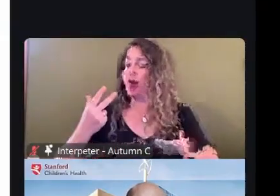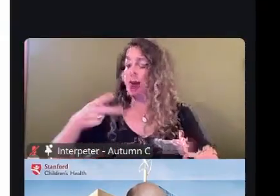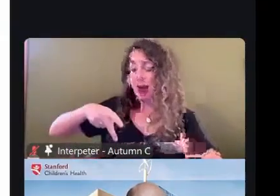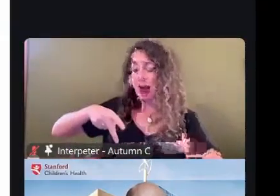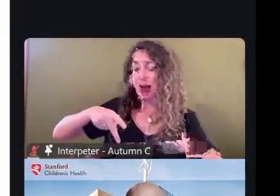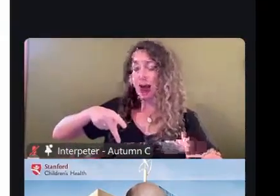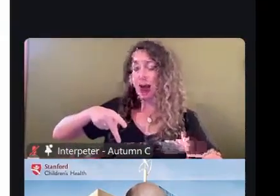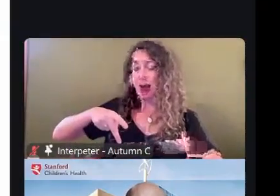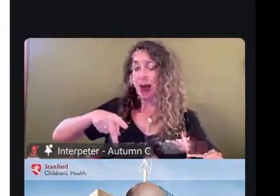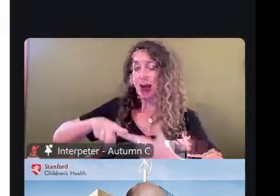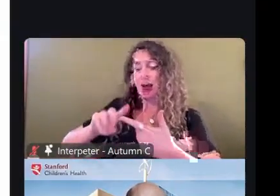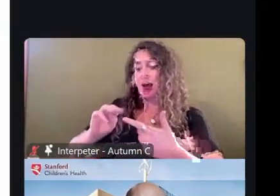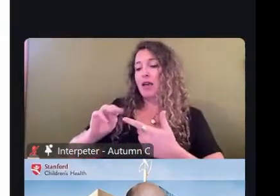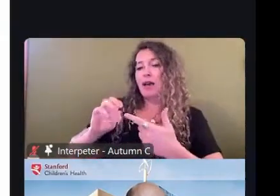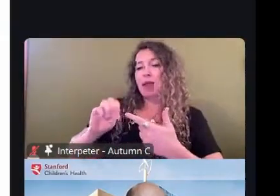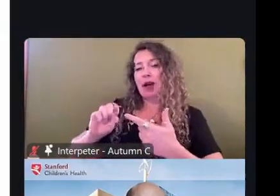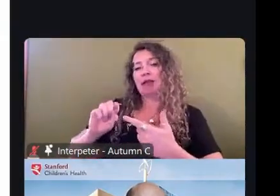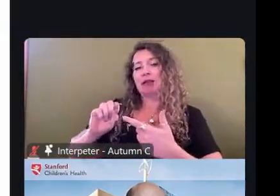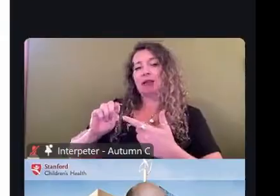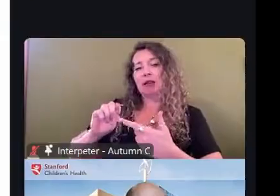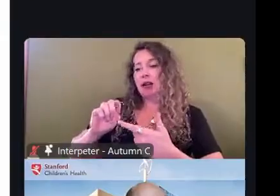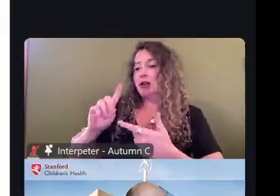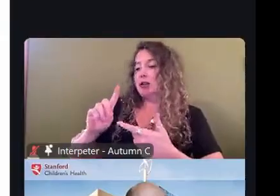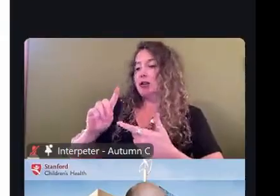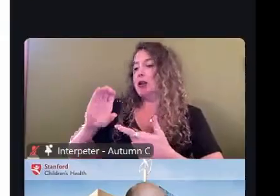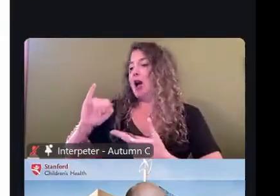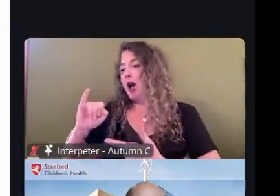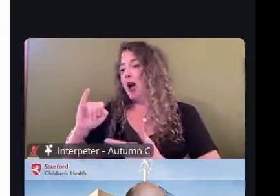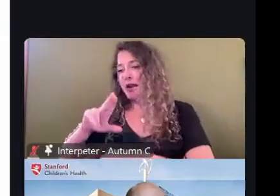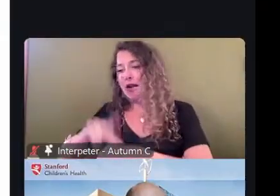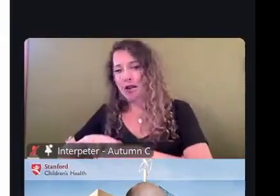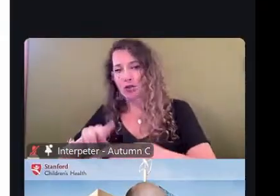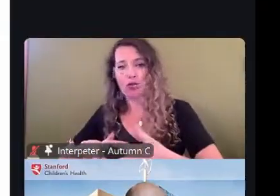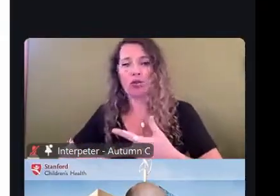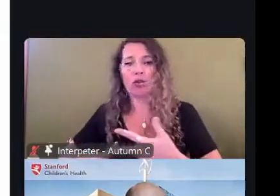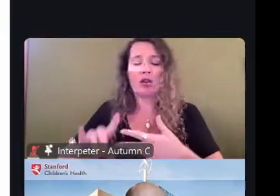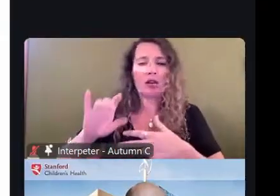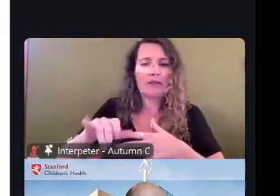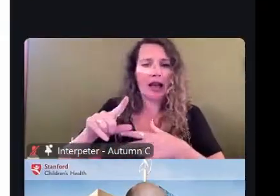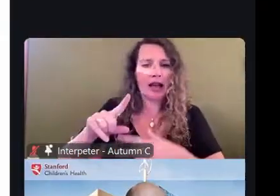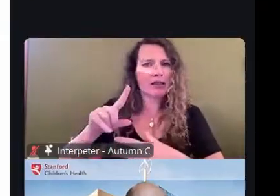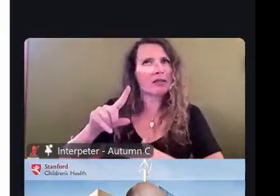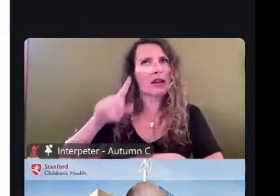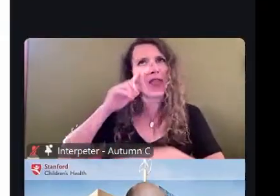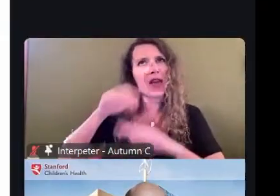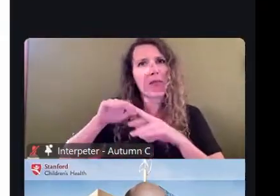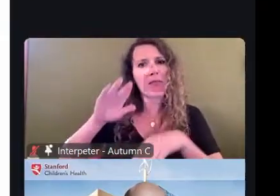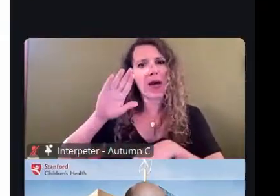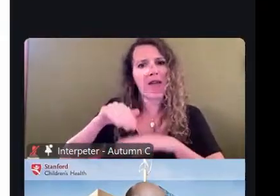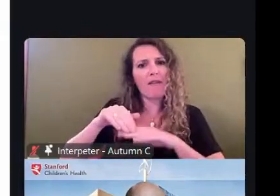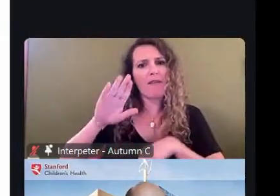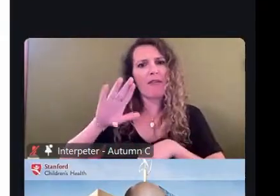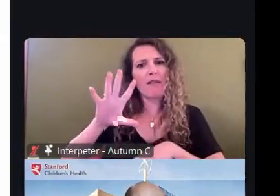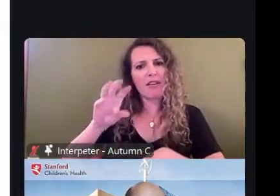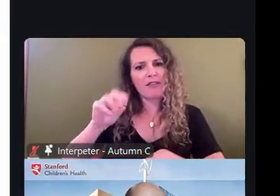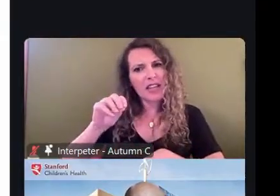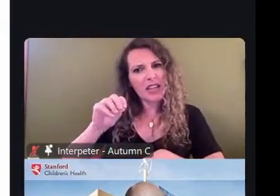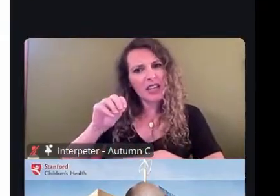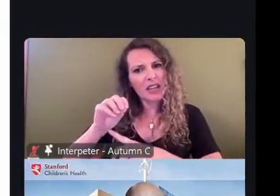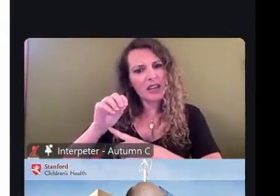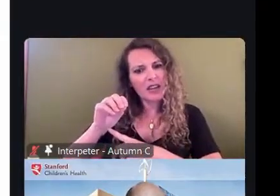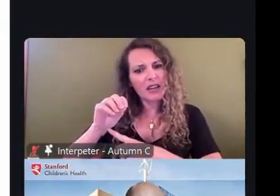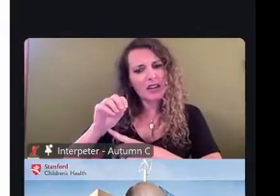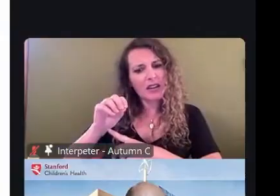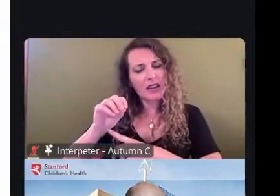course MSDCI National has over 50 chapters. It must be now. So